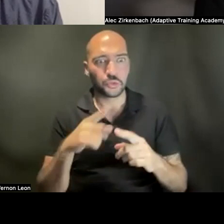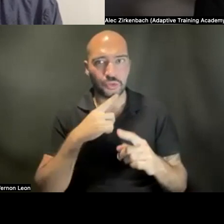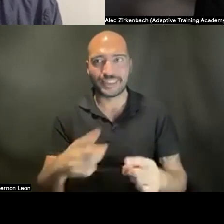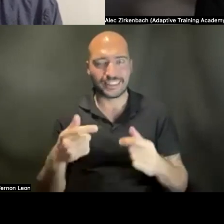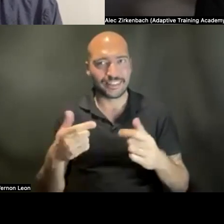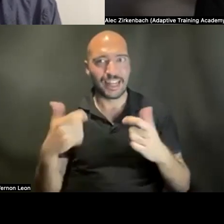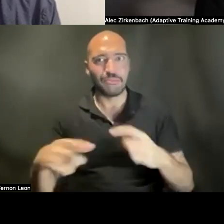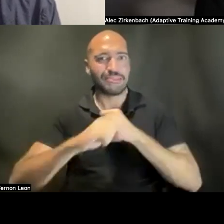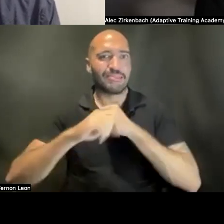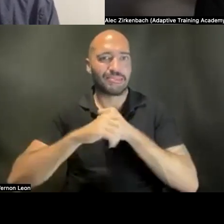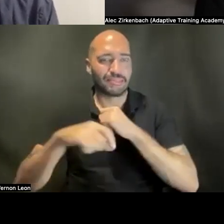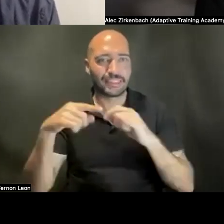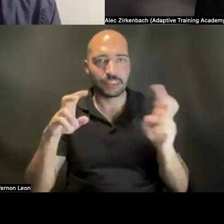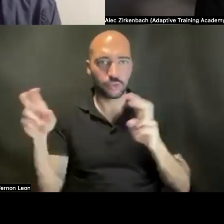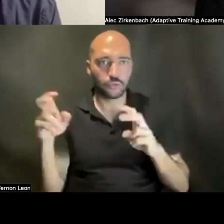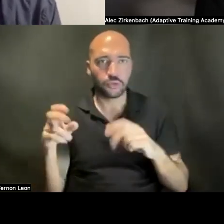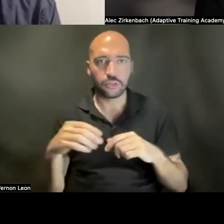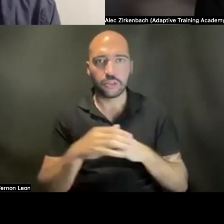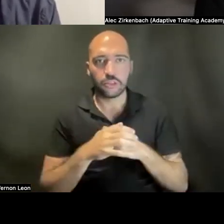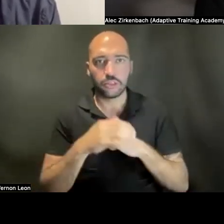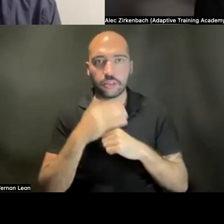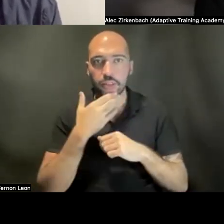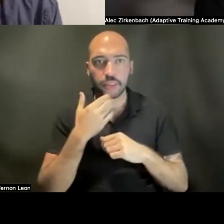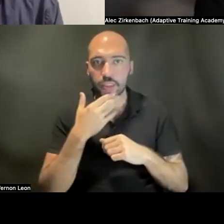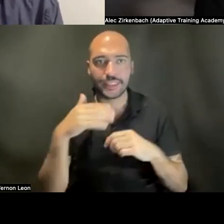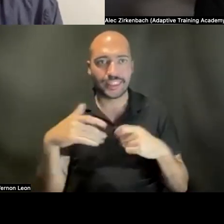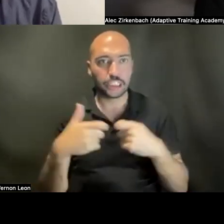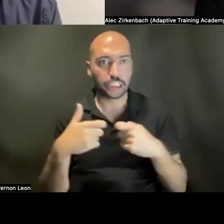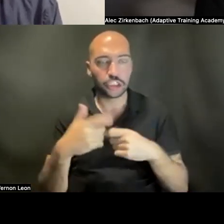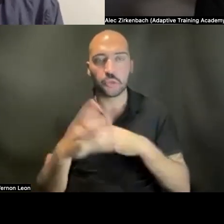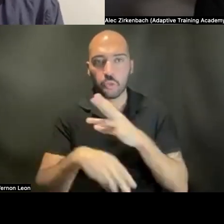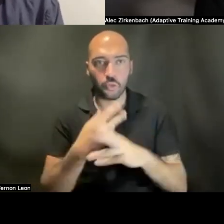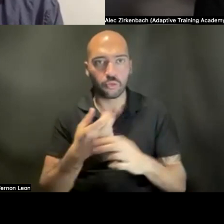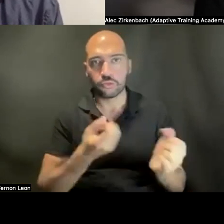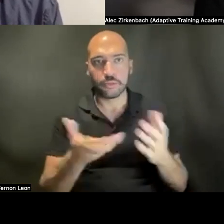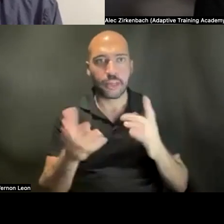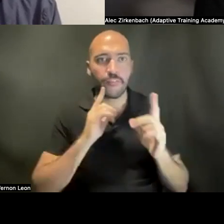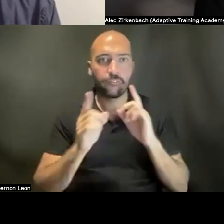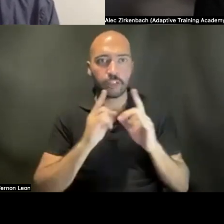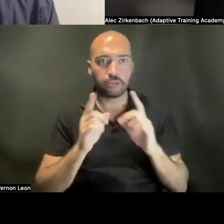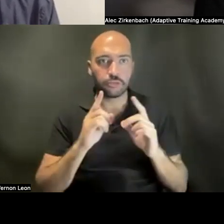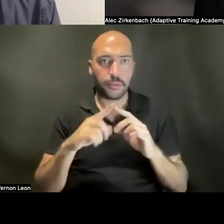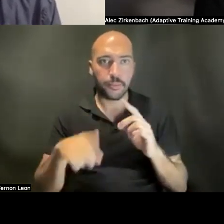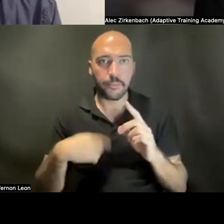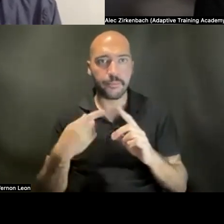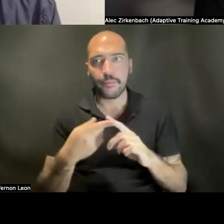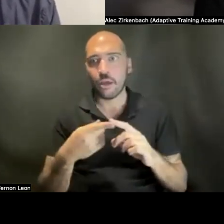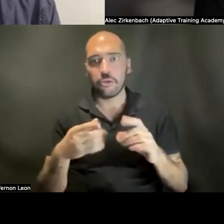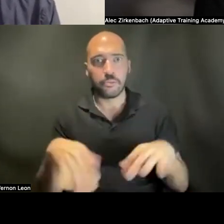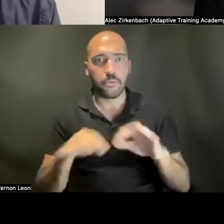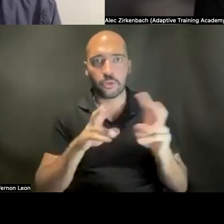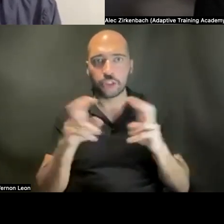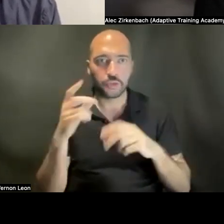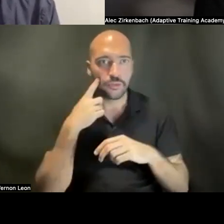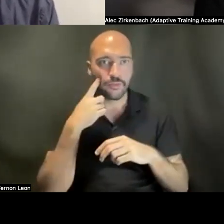issues, is first and foremost, in a digital world where so many conversations about relevant issues